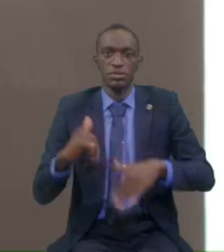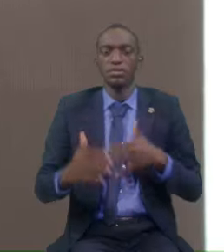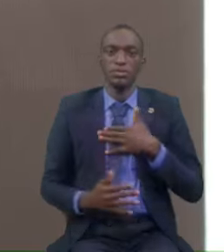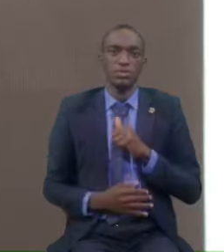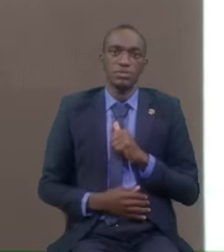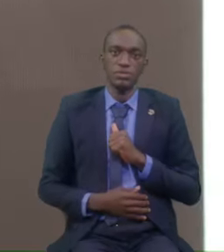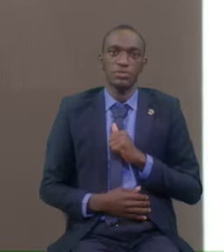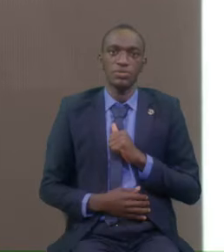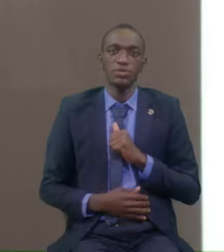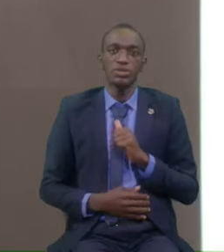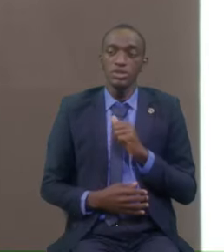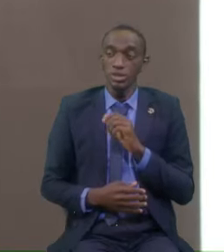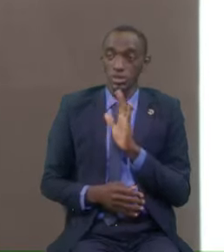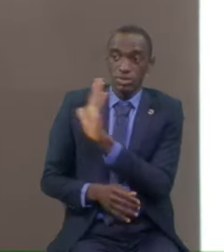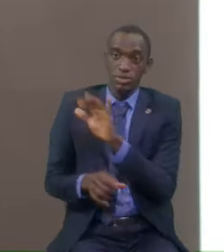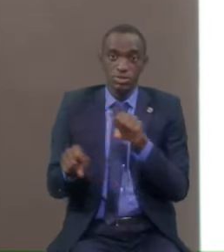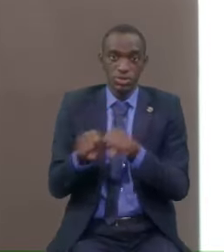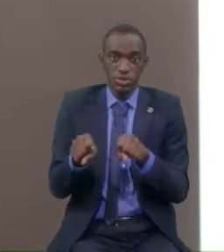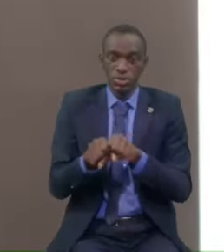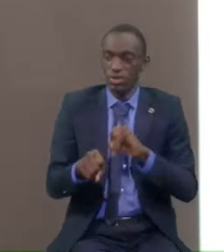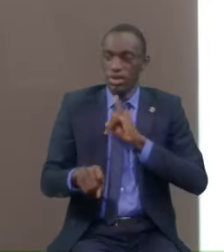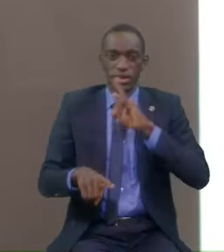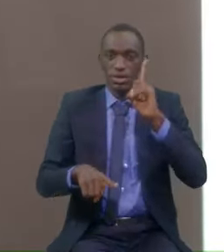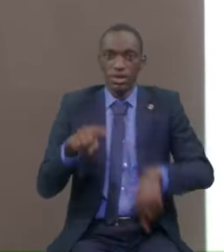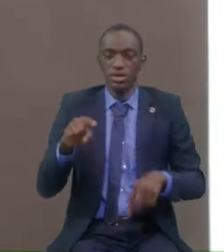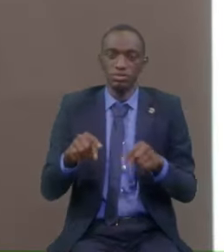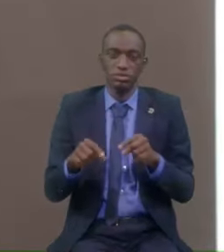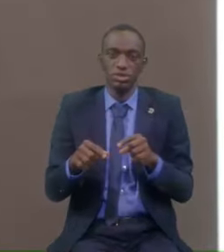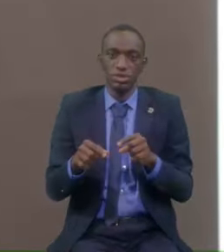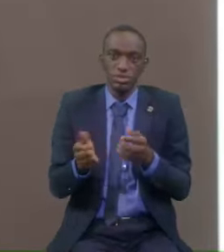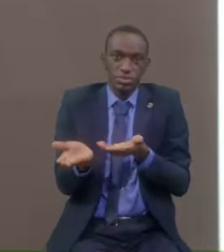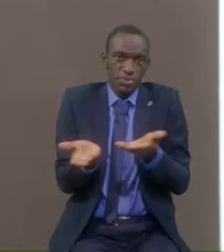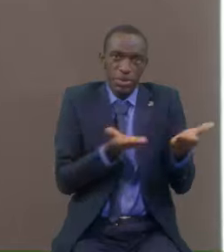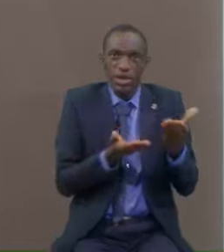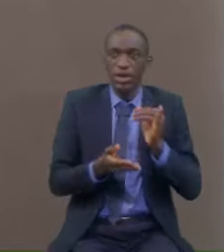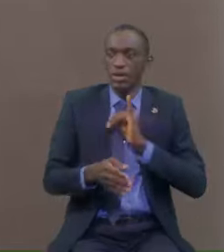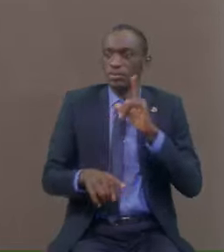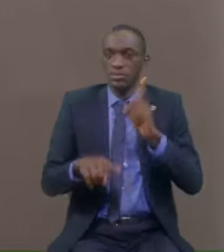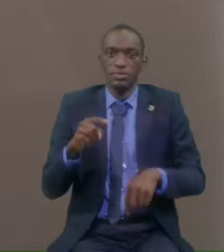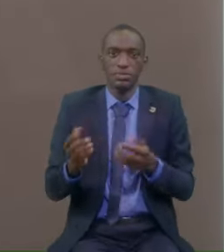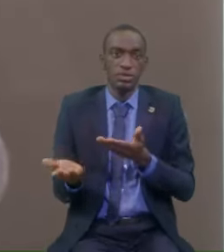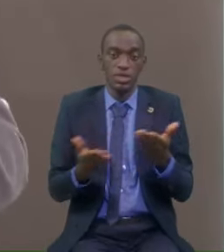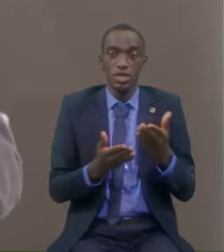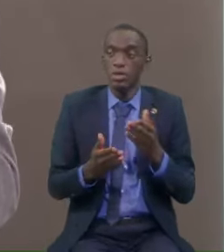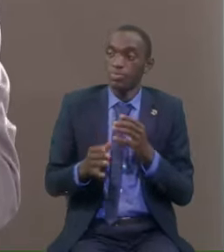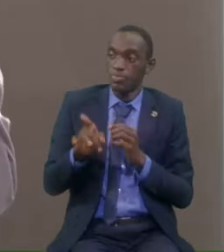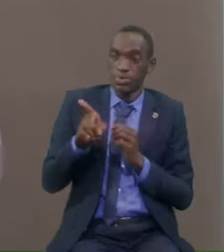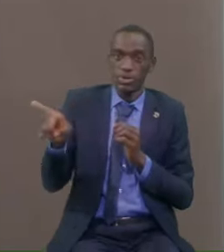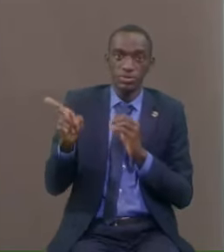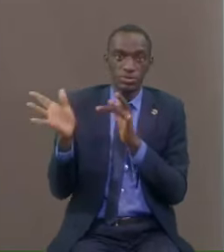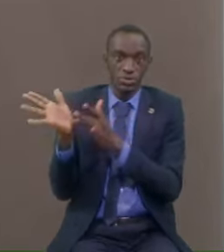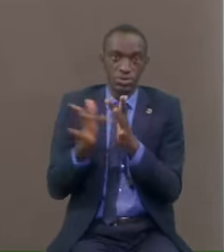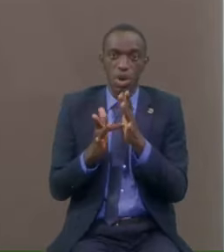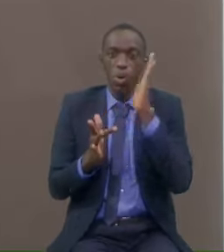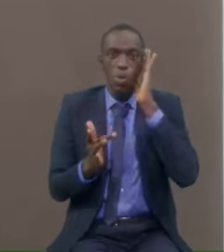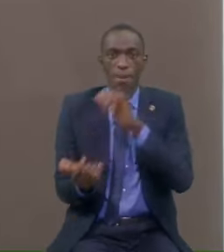I cannot bear. I'm not worthy to bear. He shall baptize you